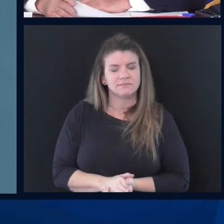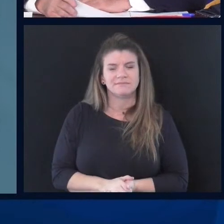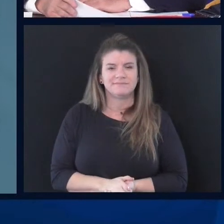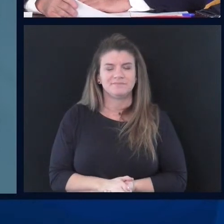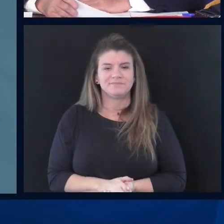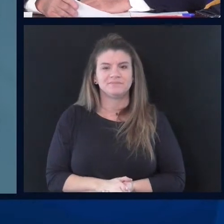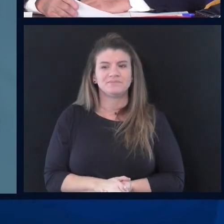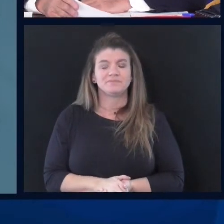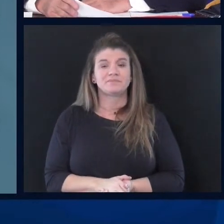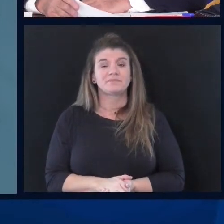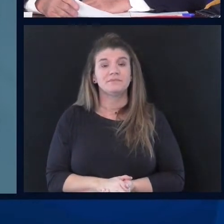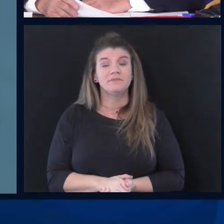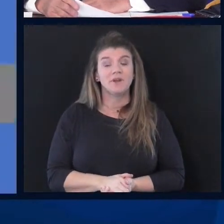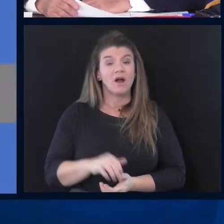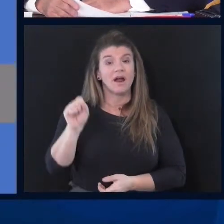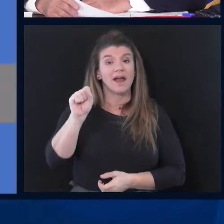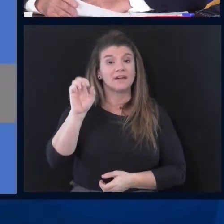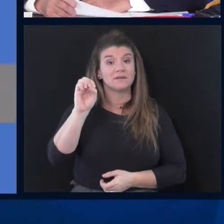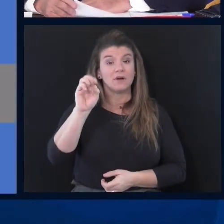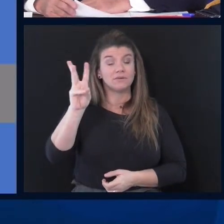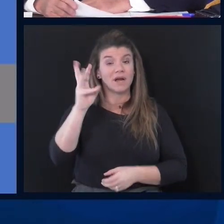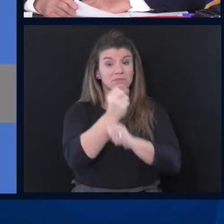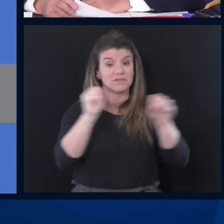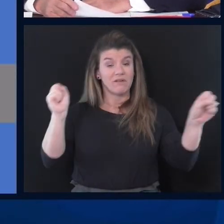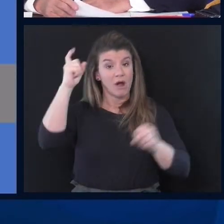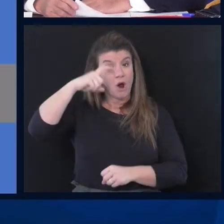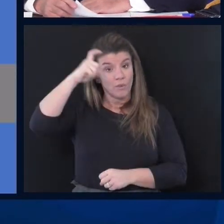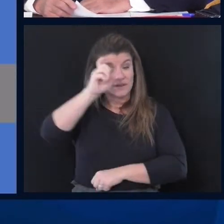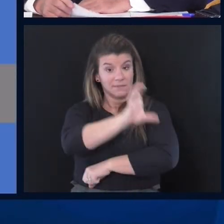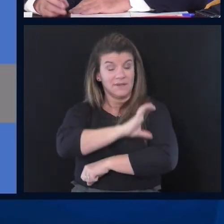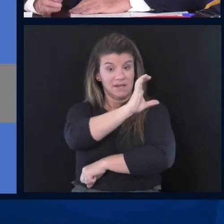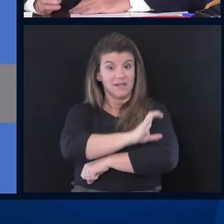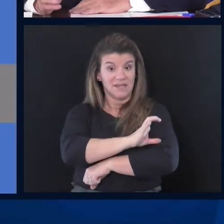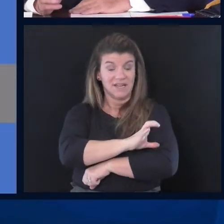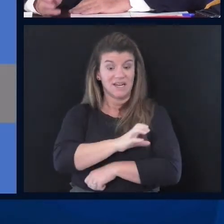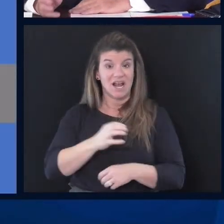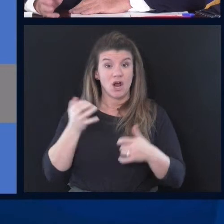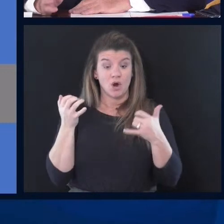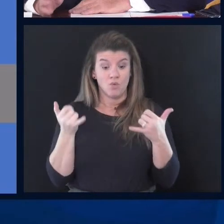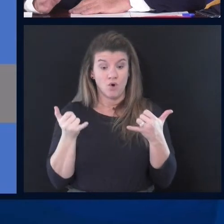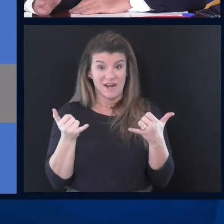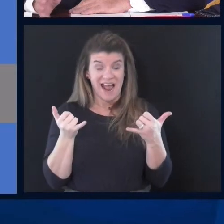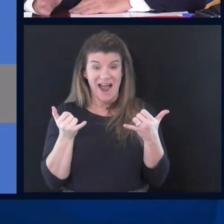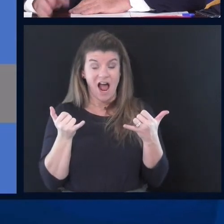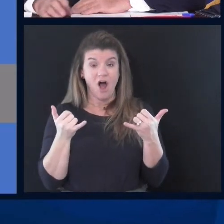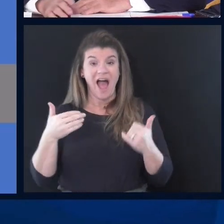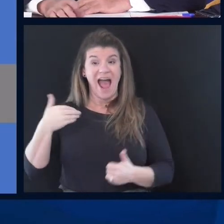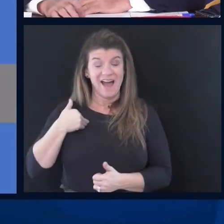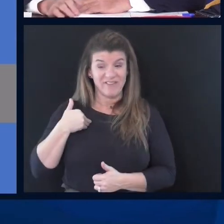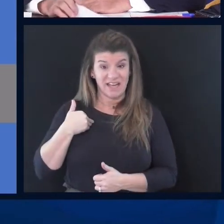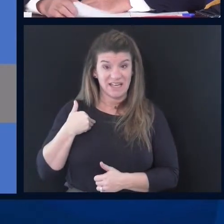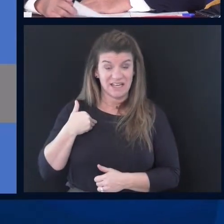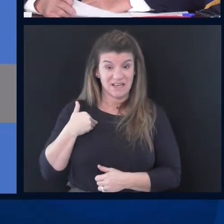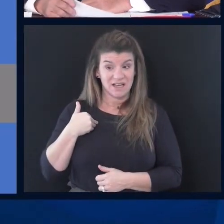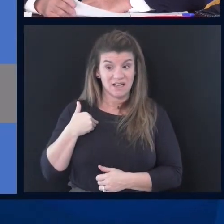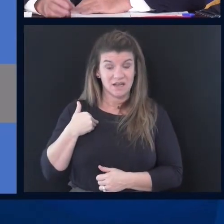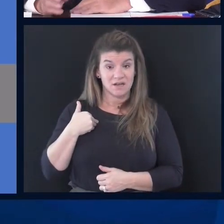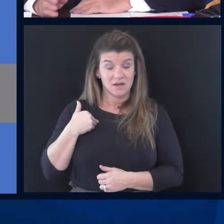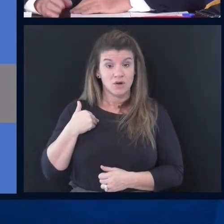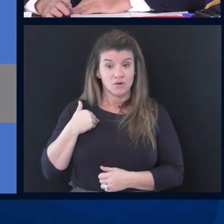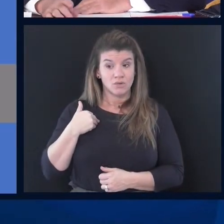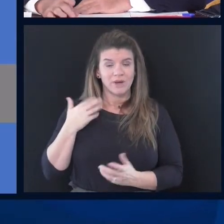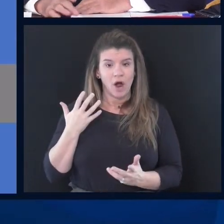In our Saving Our Wisdom clinics, we held clinics, or we are either holding or we've